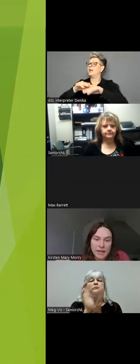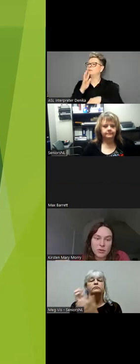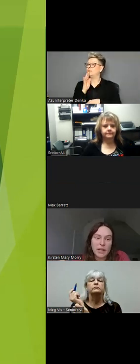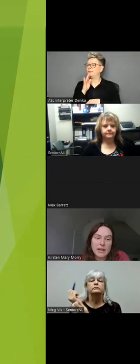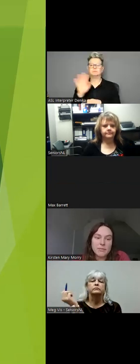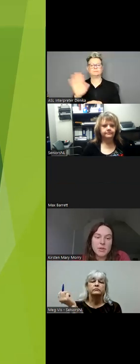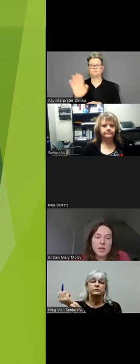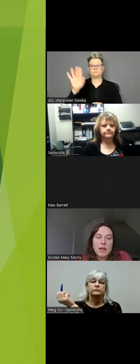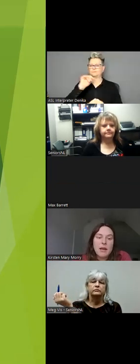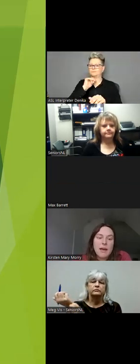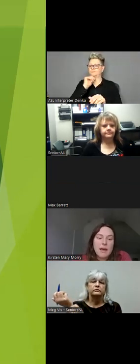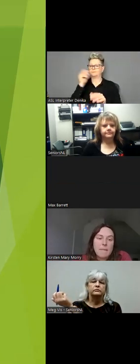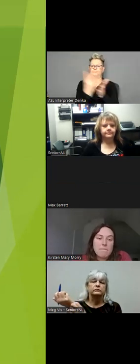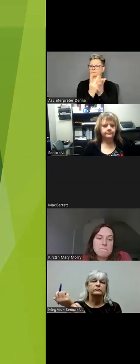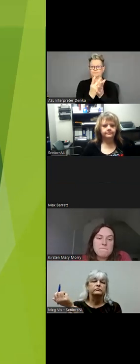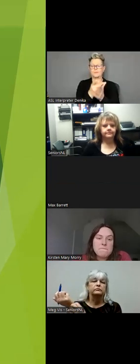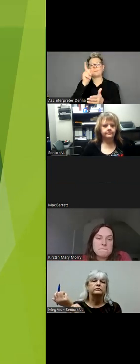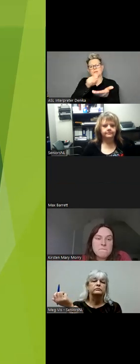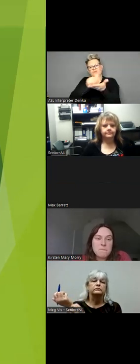to transfer land.